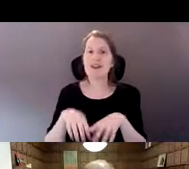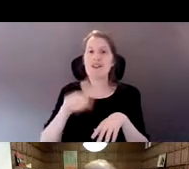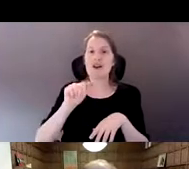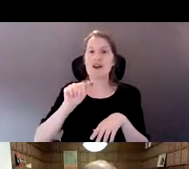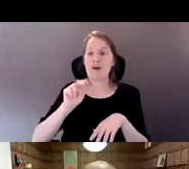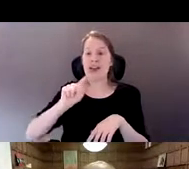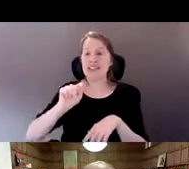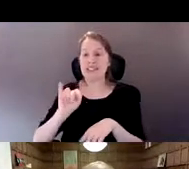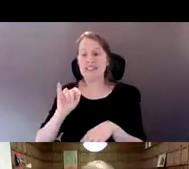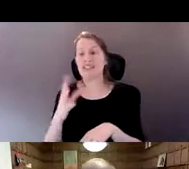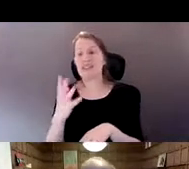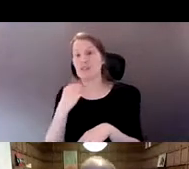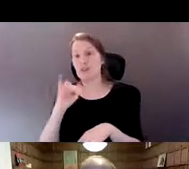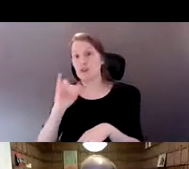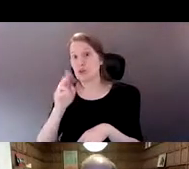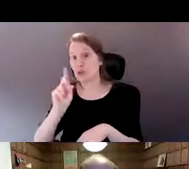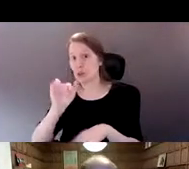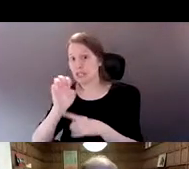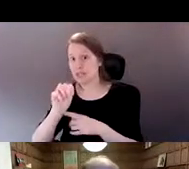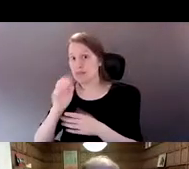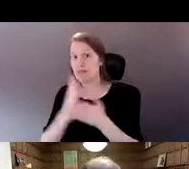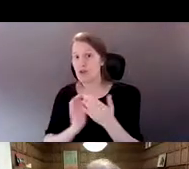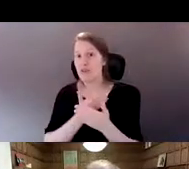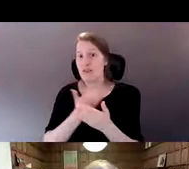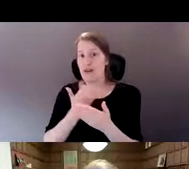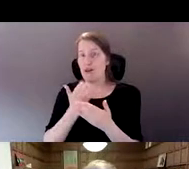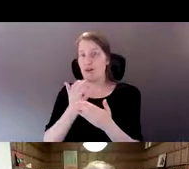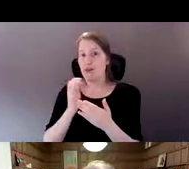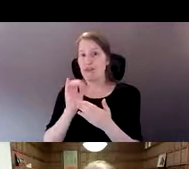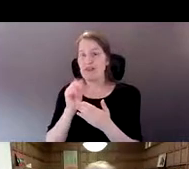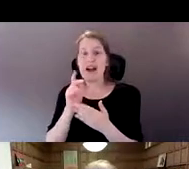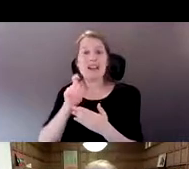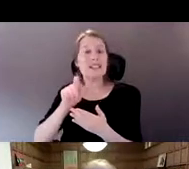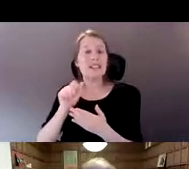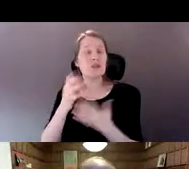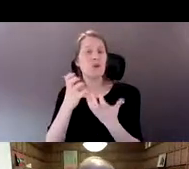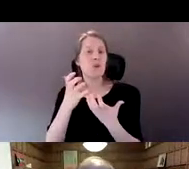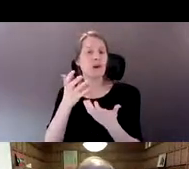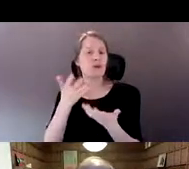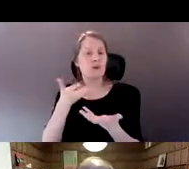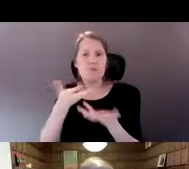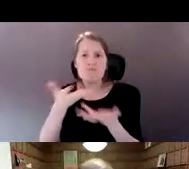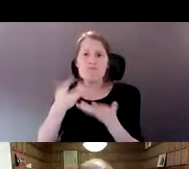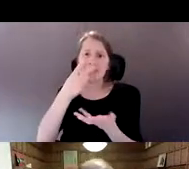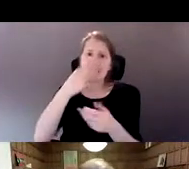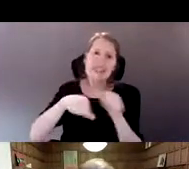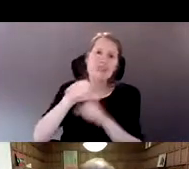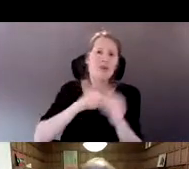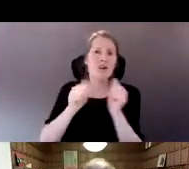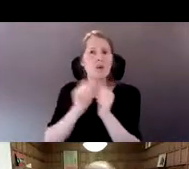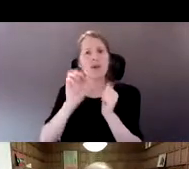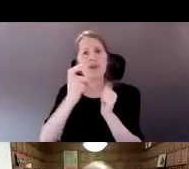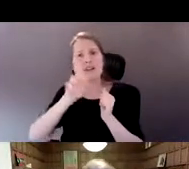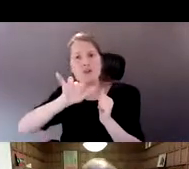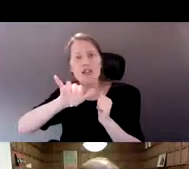is part of our ideals, of our desire to treat each other with charity, of our desire to relate to